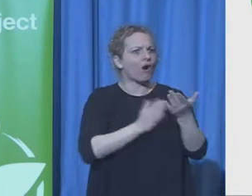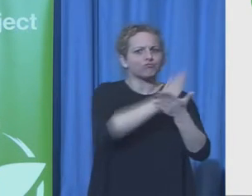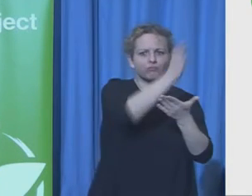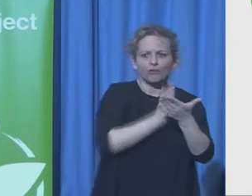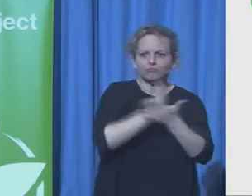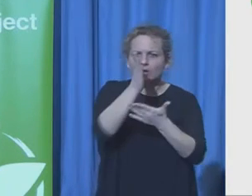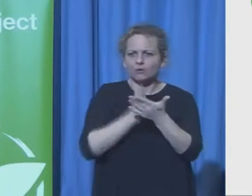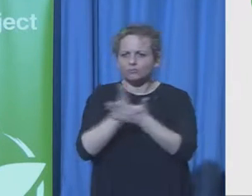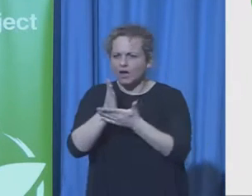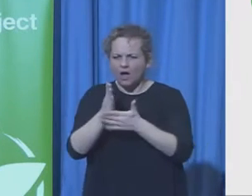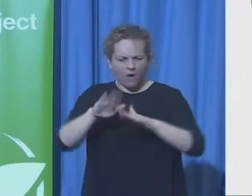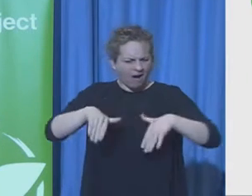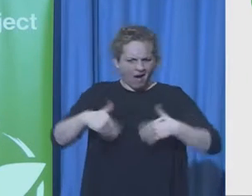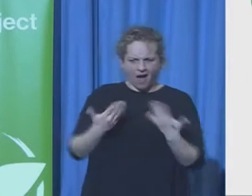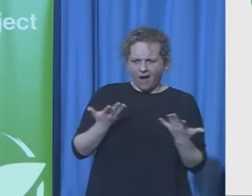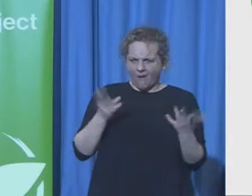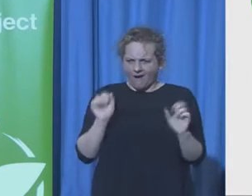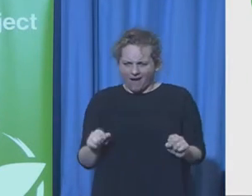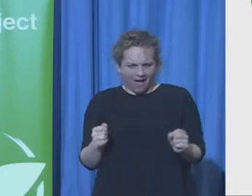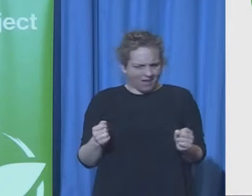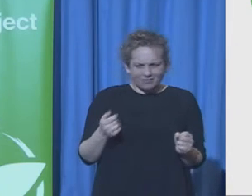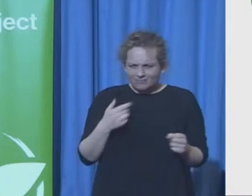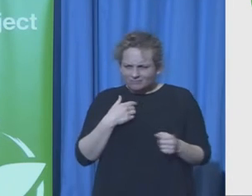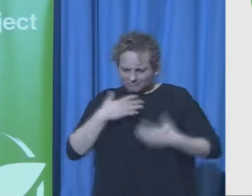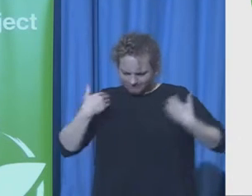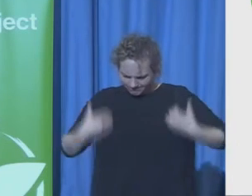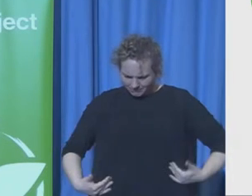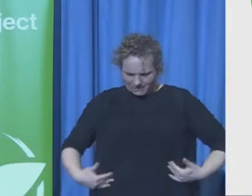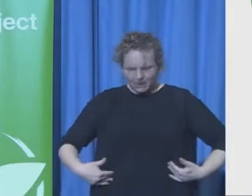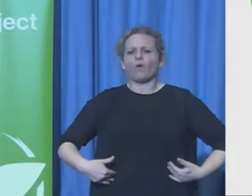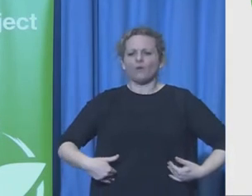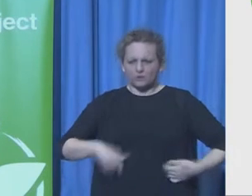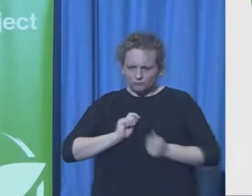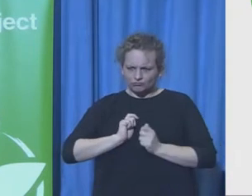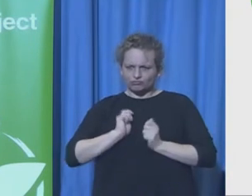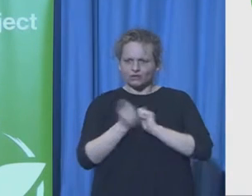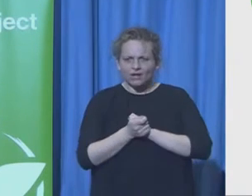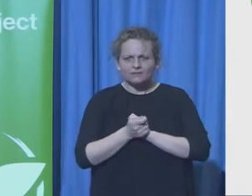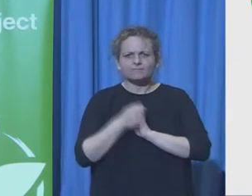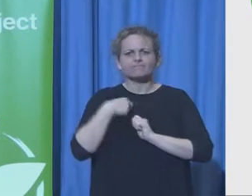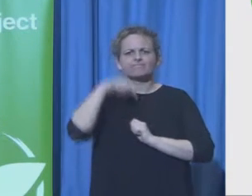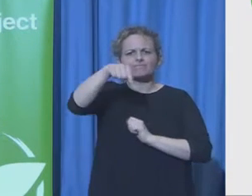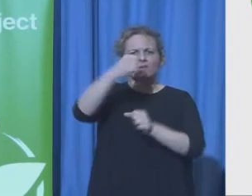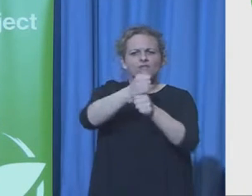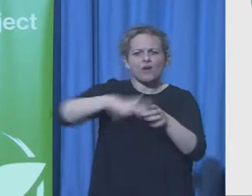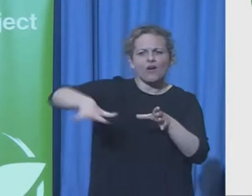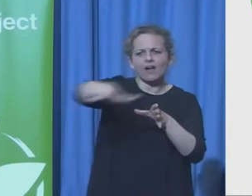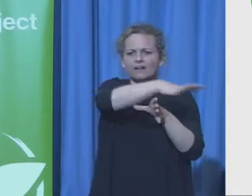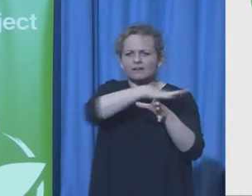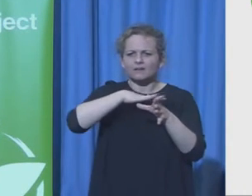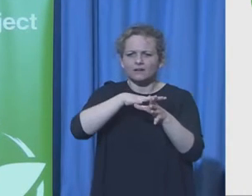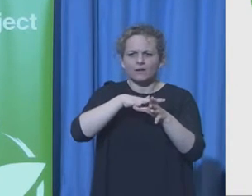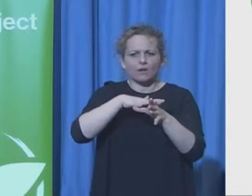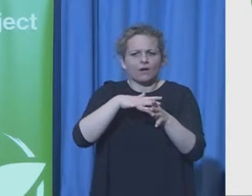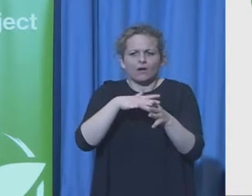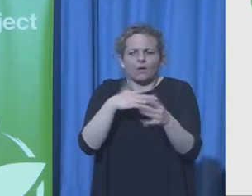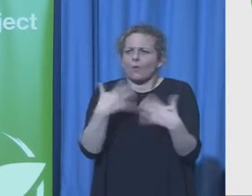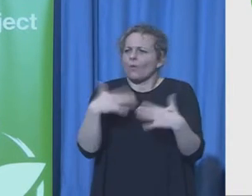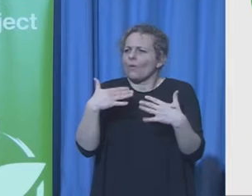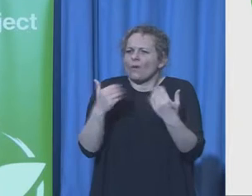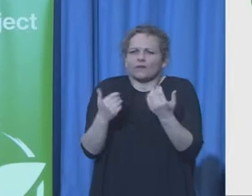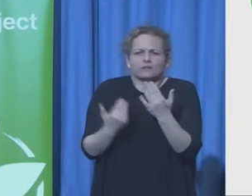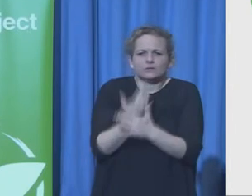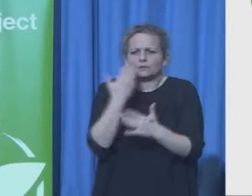as individuals, who we are as people. Not just the subject matter of what we do, but how present we are in our own